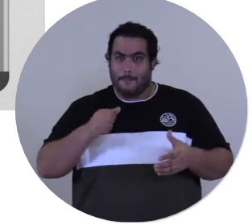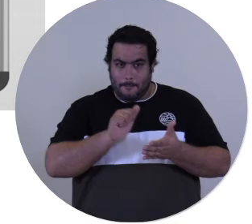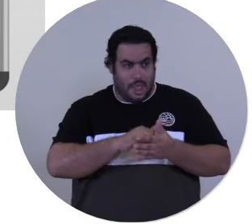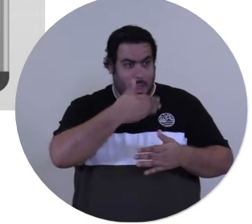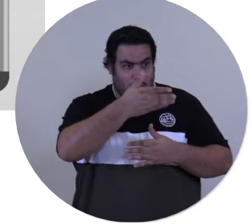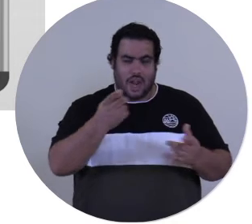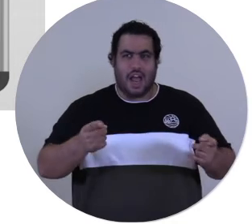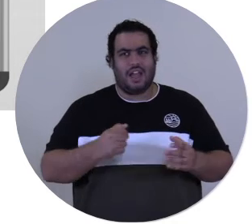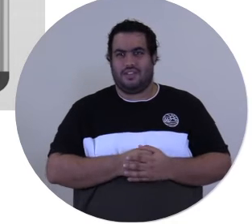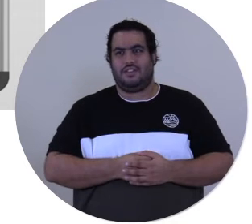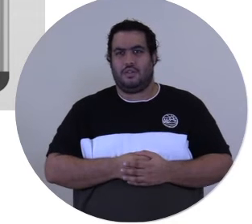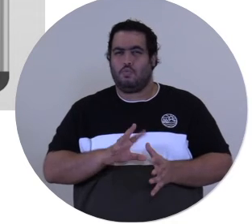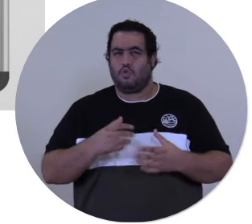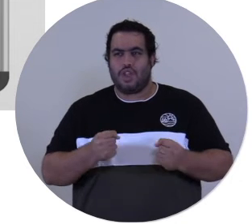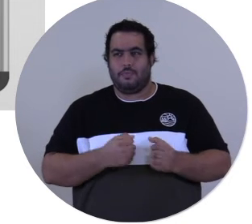create a game.